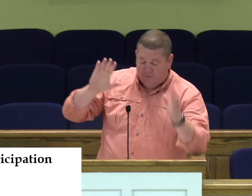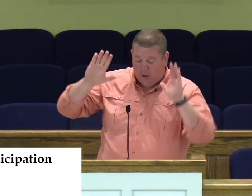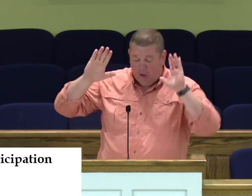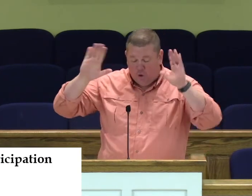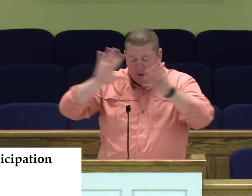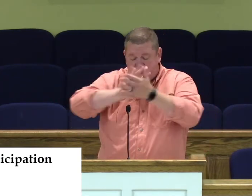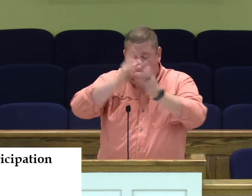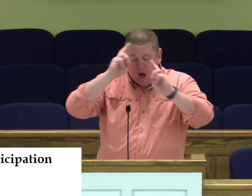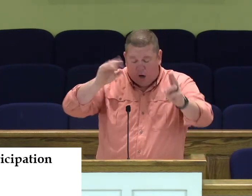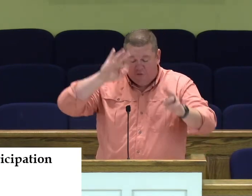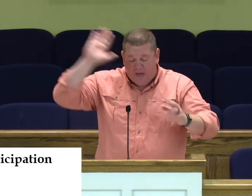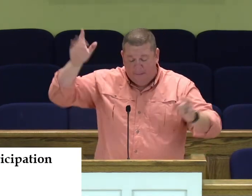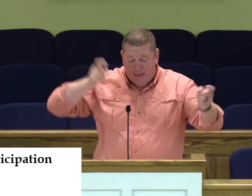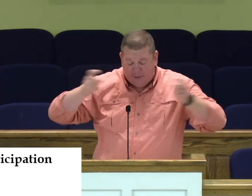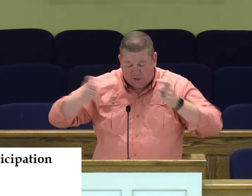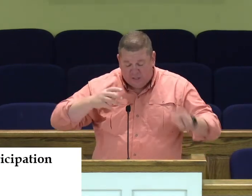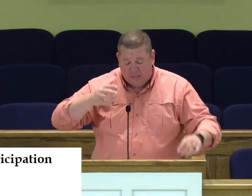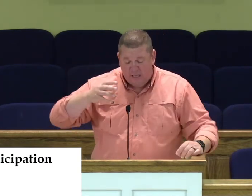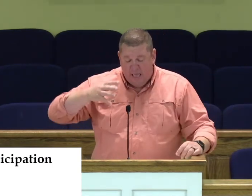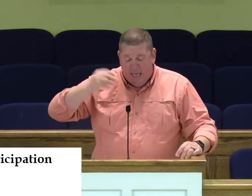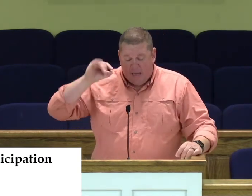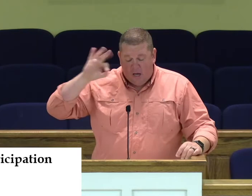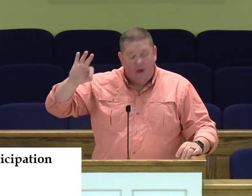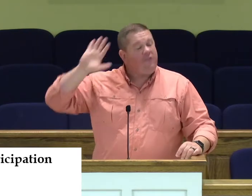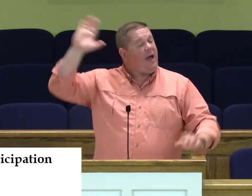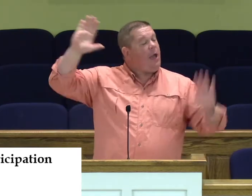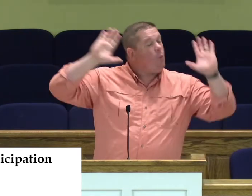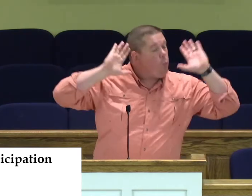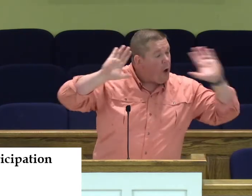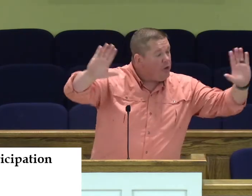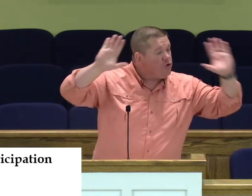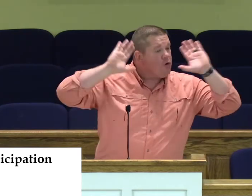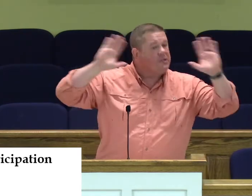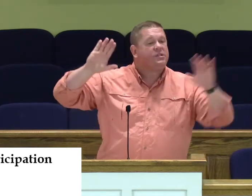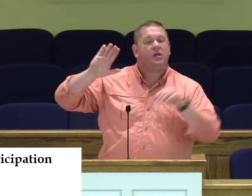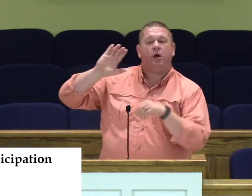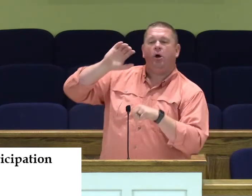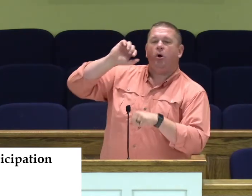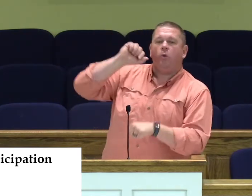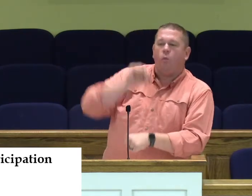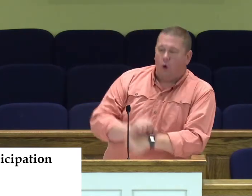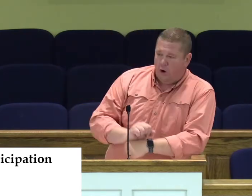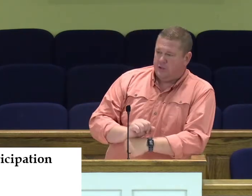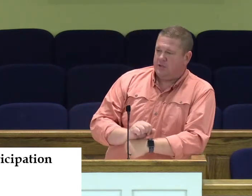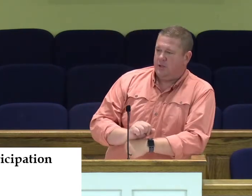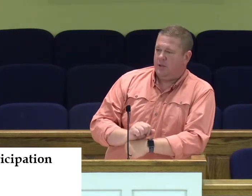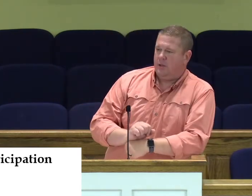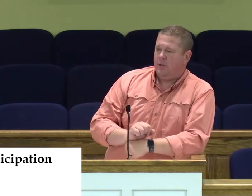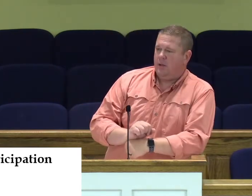speak of the glorious honor of thy majesty and of thy wondrous